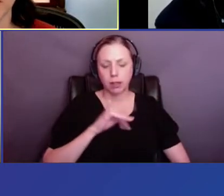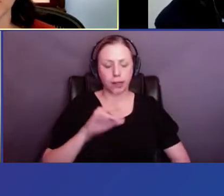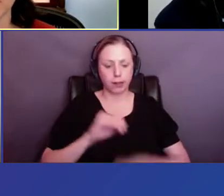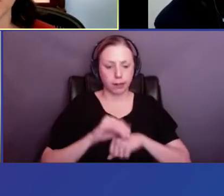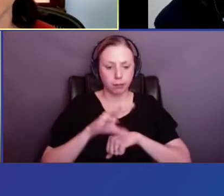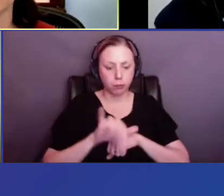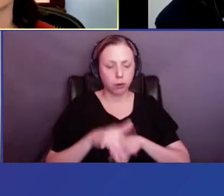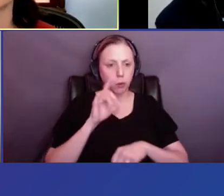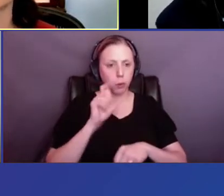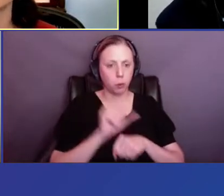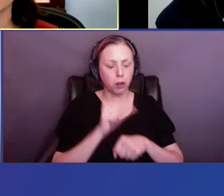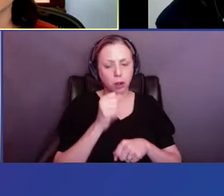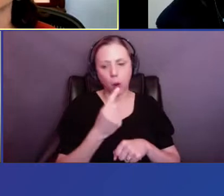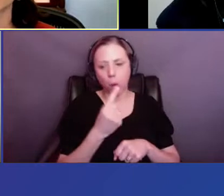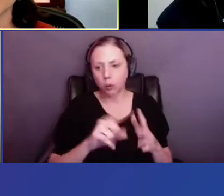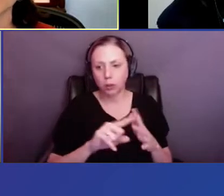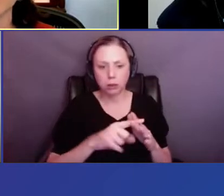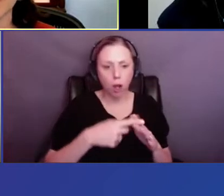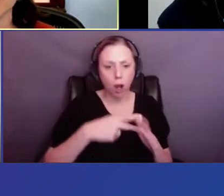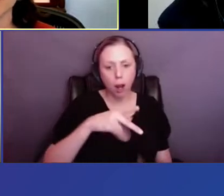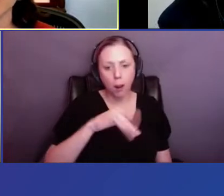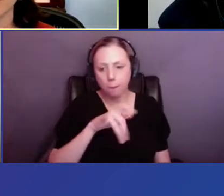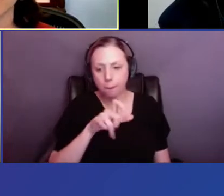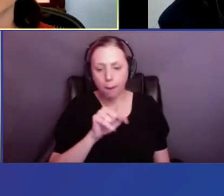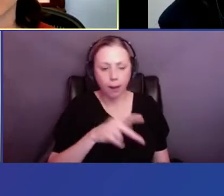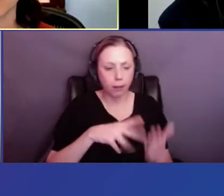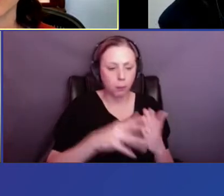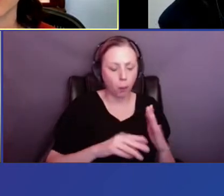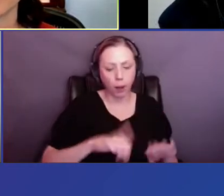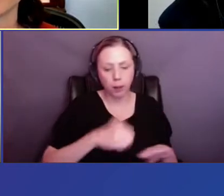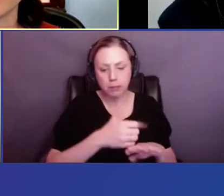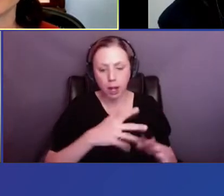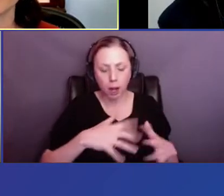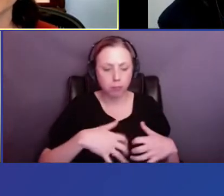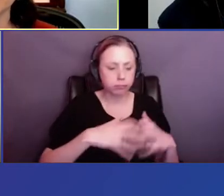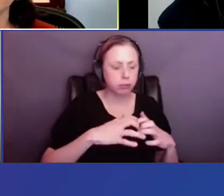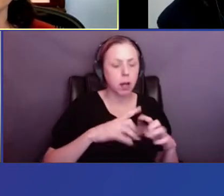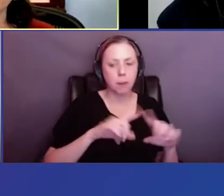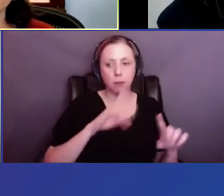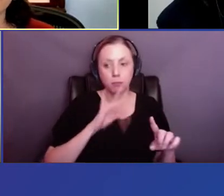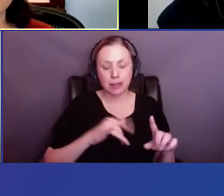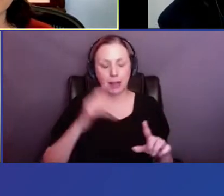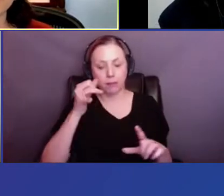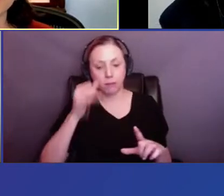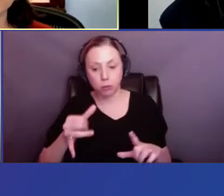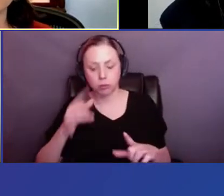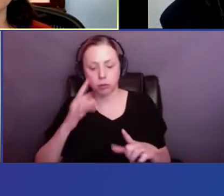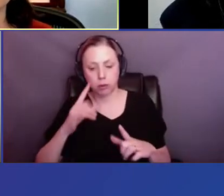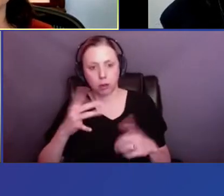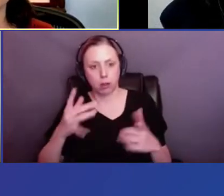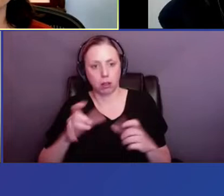pilot programs and, what this means long term.